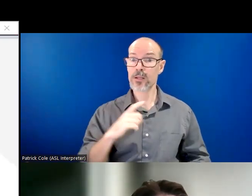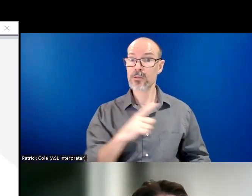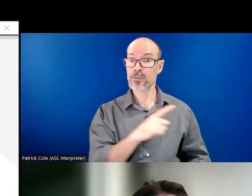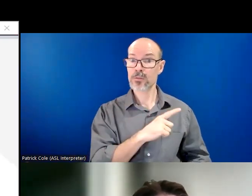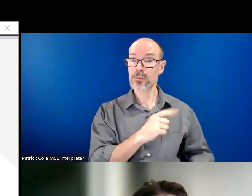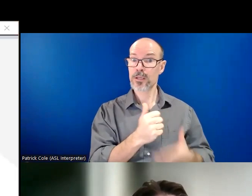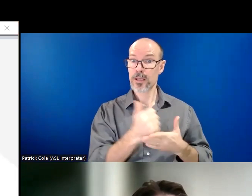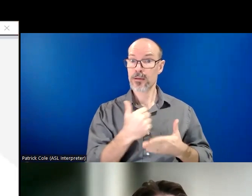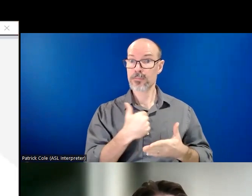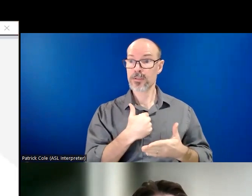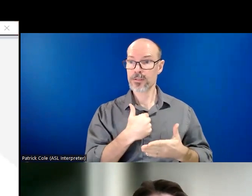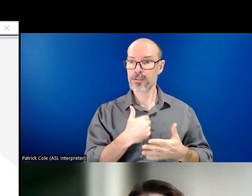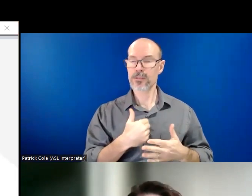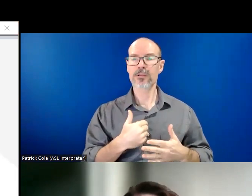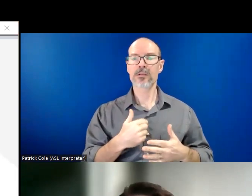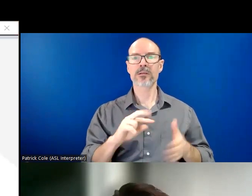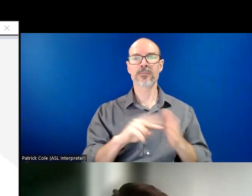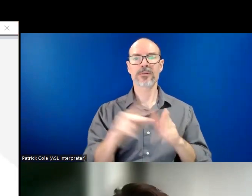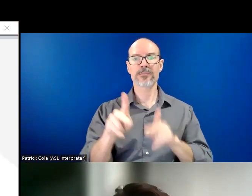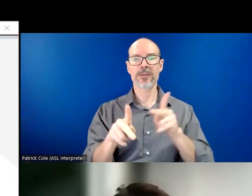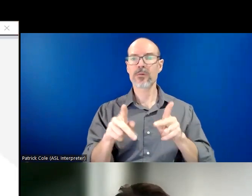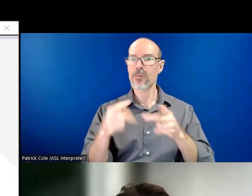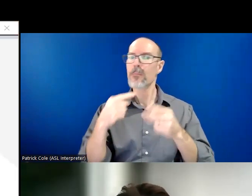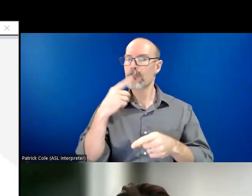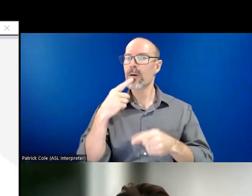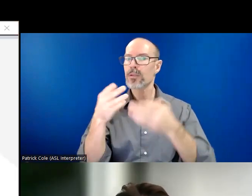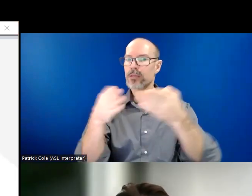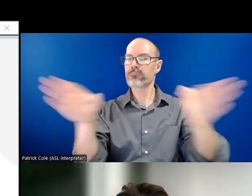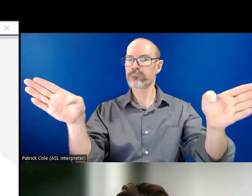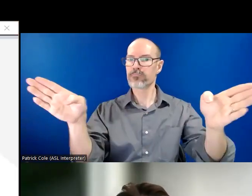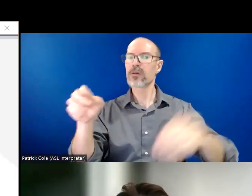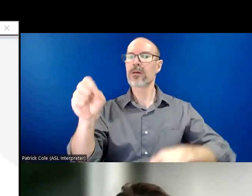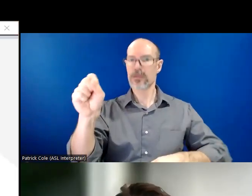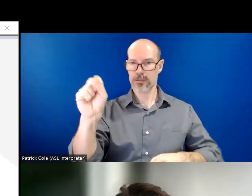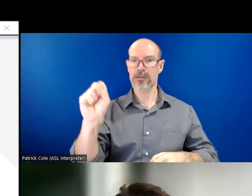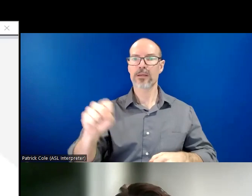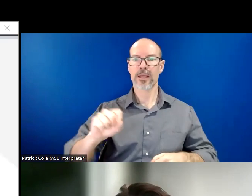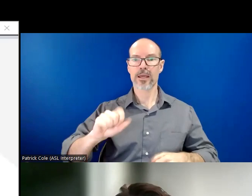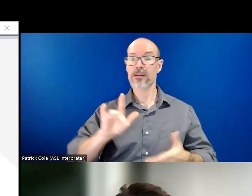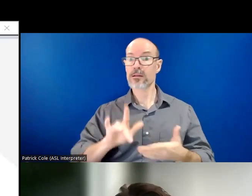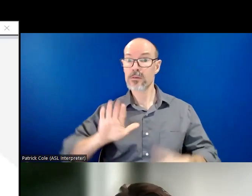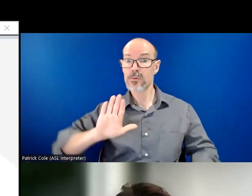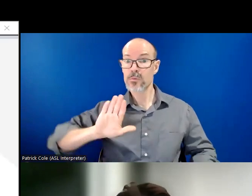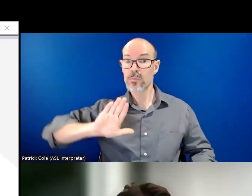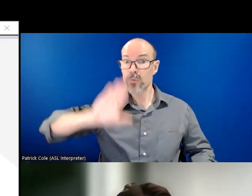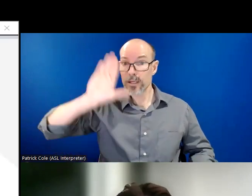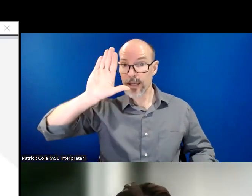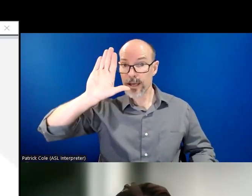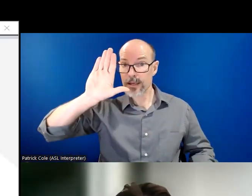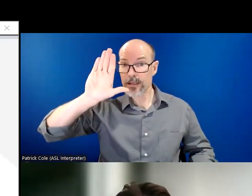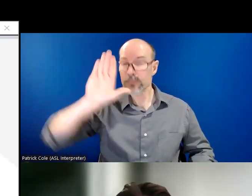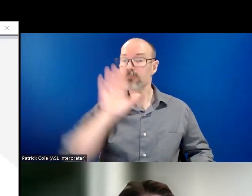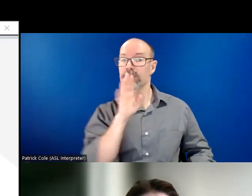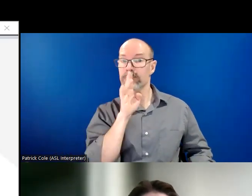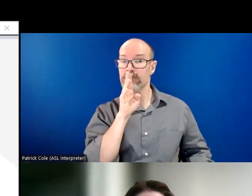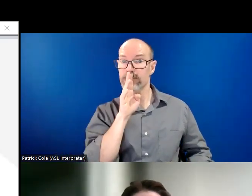So folks can, the public can raise their hand, and Kessel will